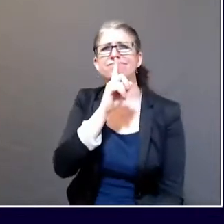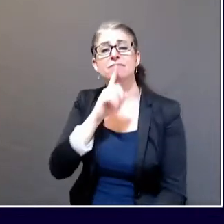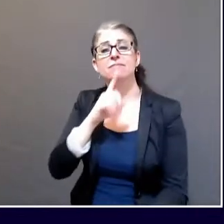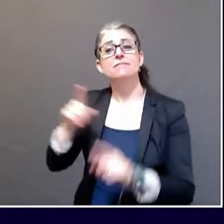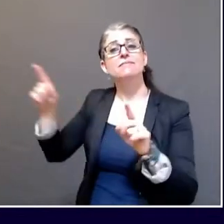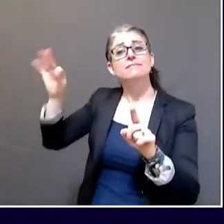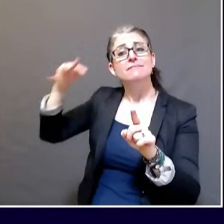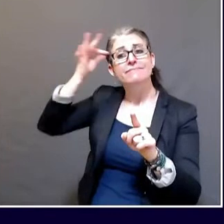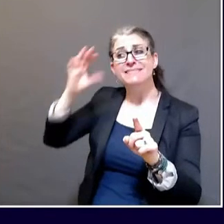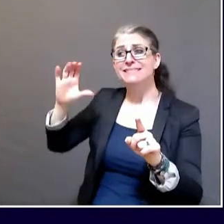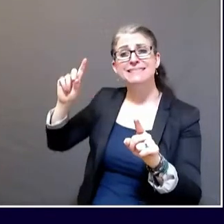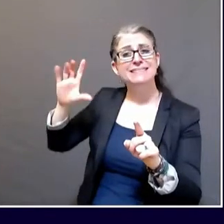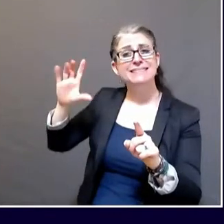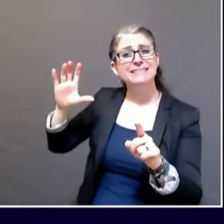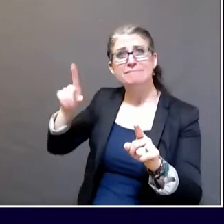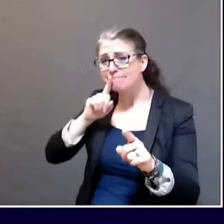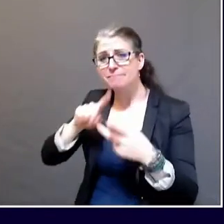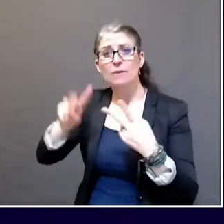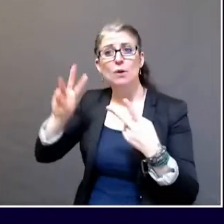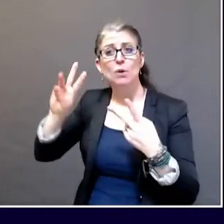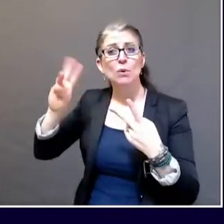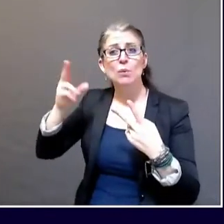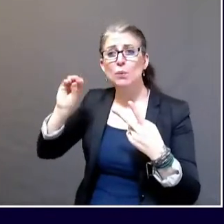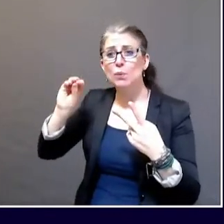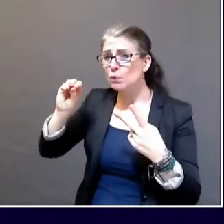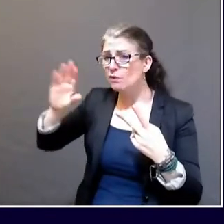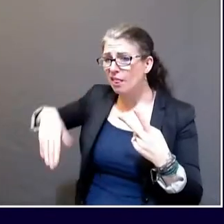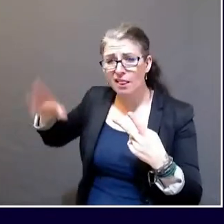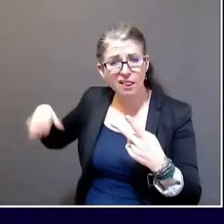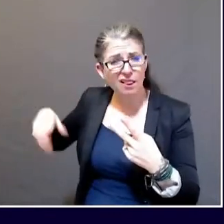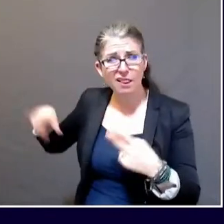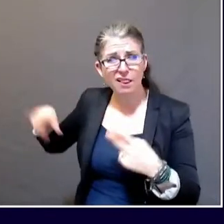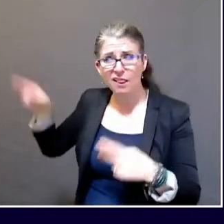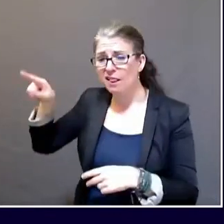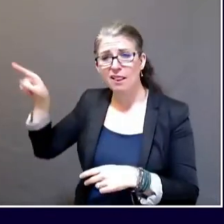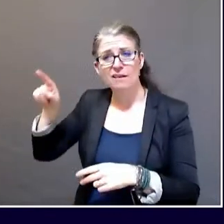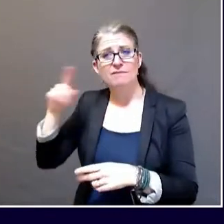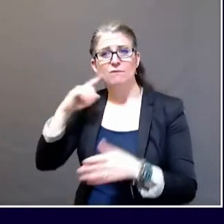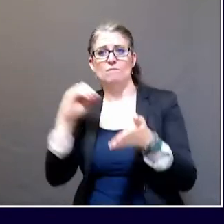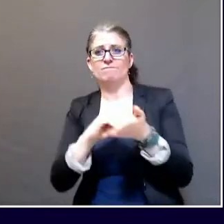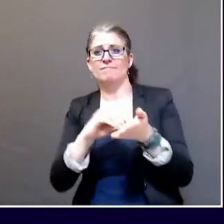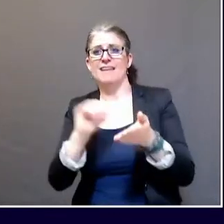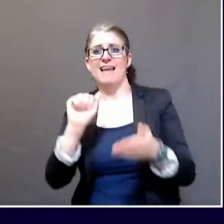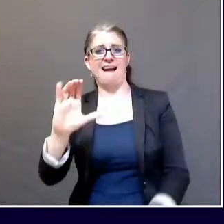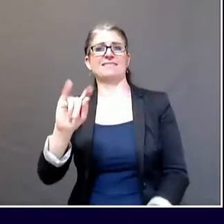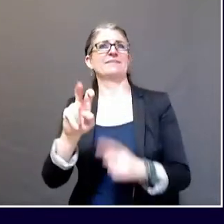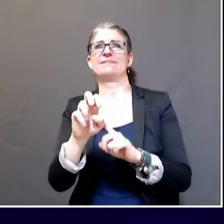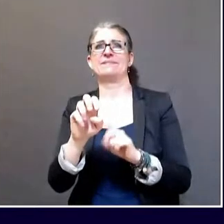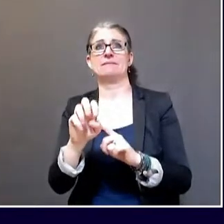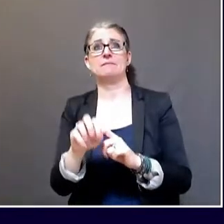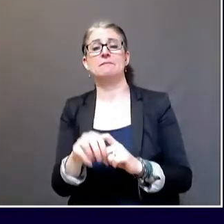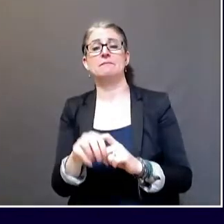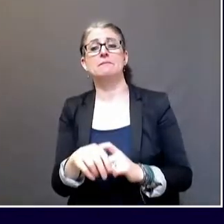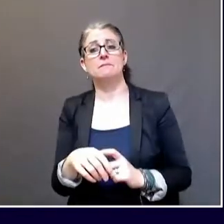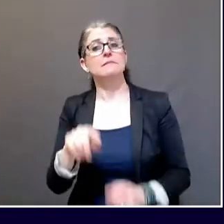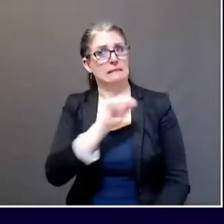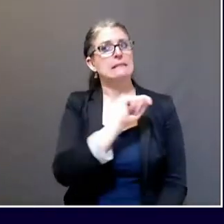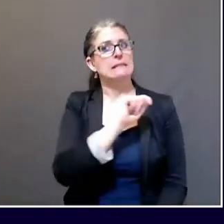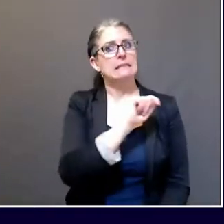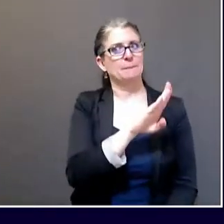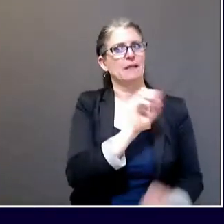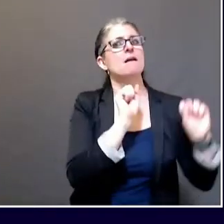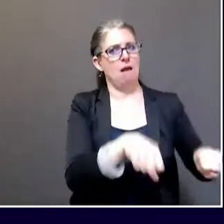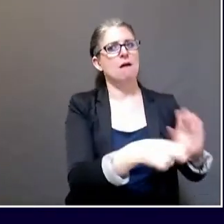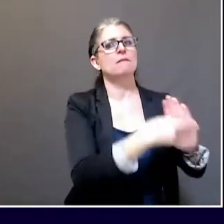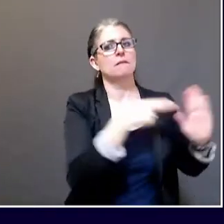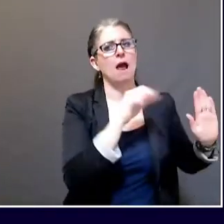really endorsed in the way they have for something like tuberculosis. I absolutely respect the analysis that the professor has done. Not that I disagree